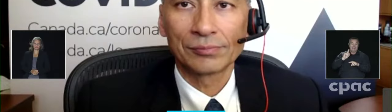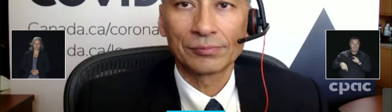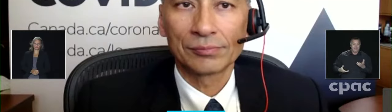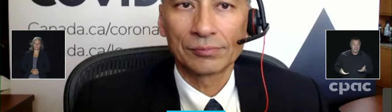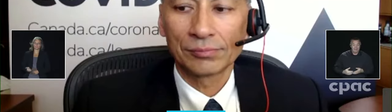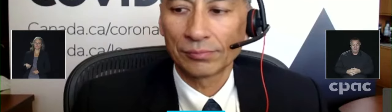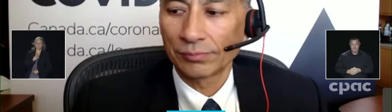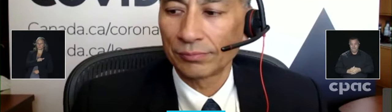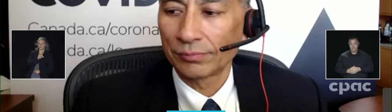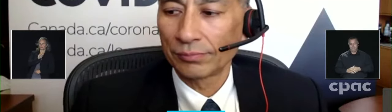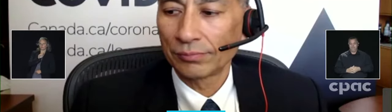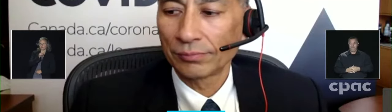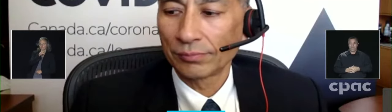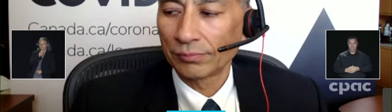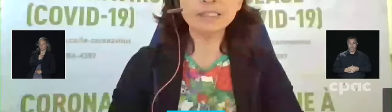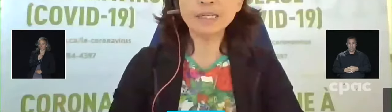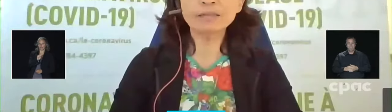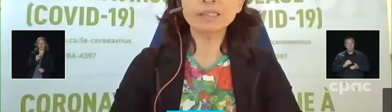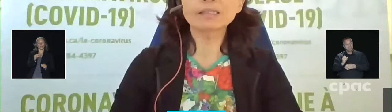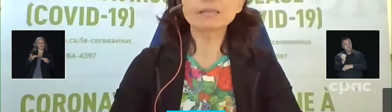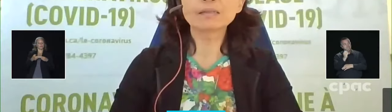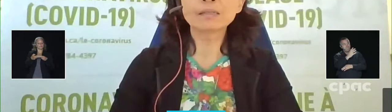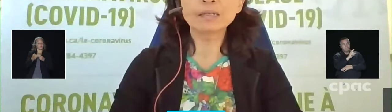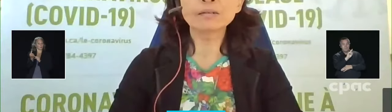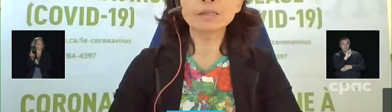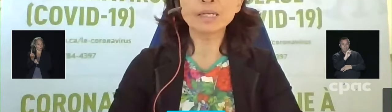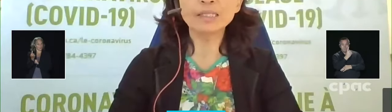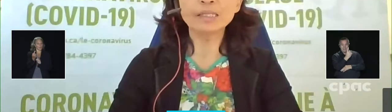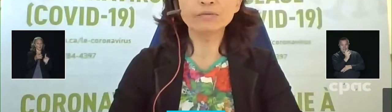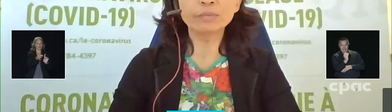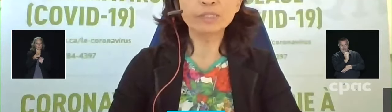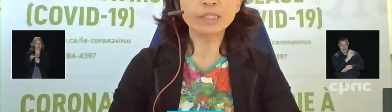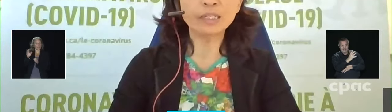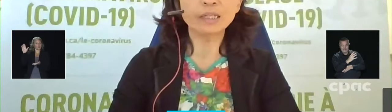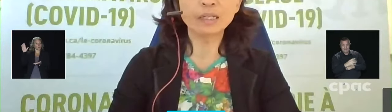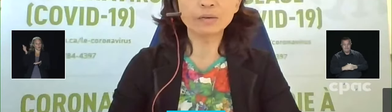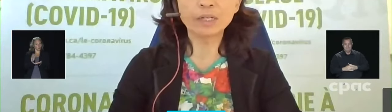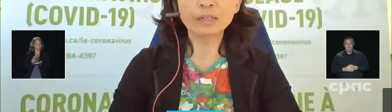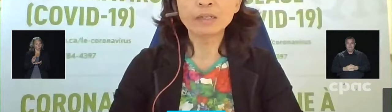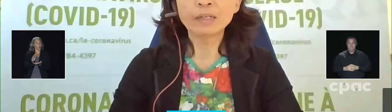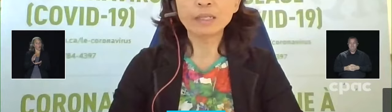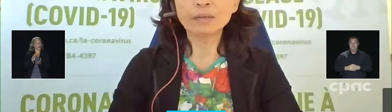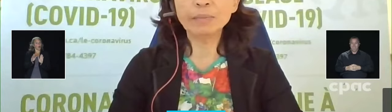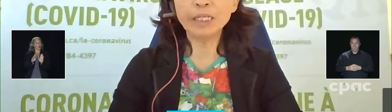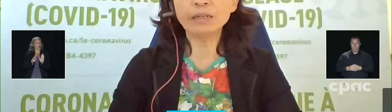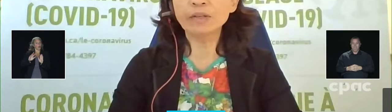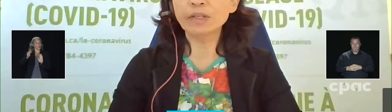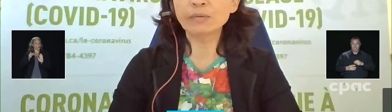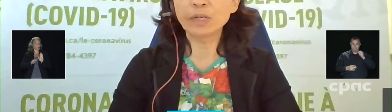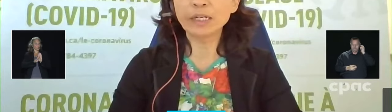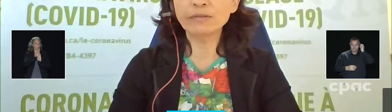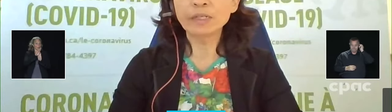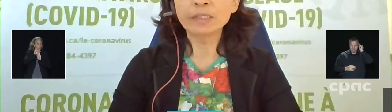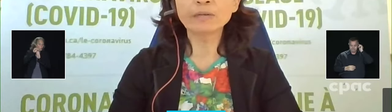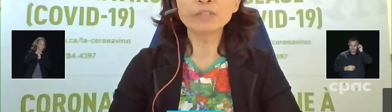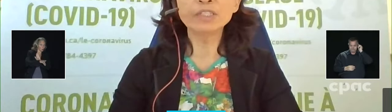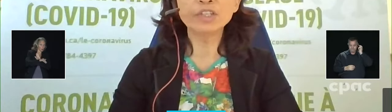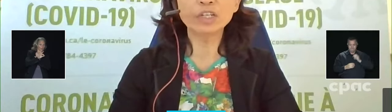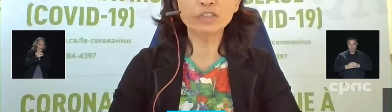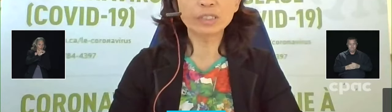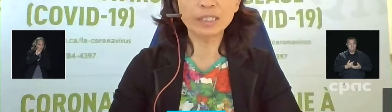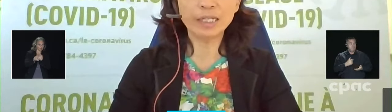So slide 1, although case counts are still 93% lower than the peak of the third wave,